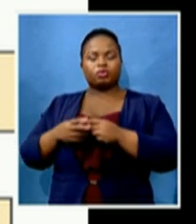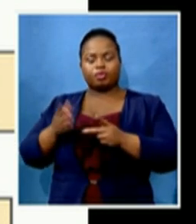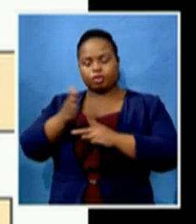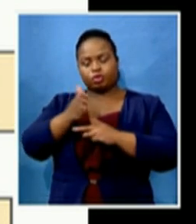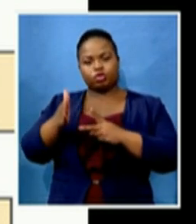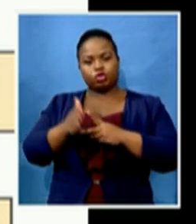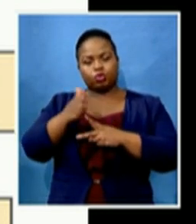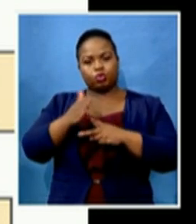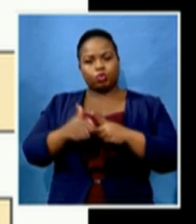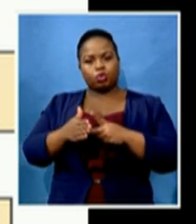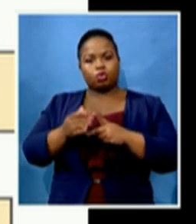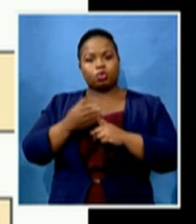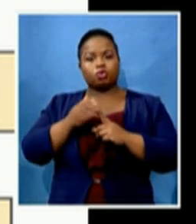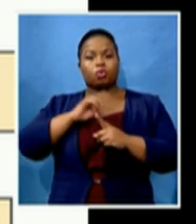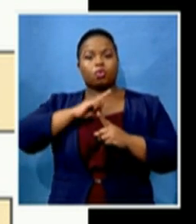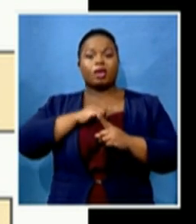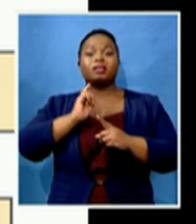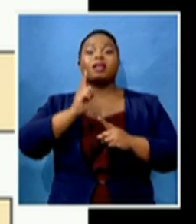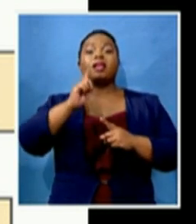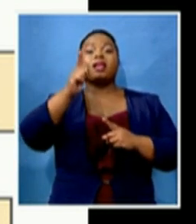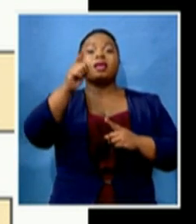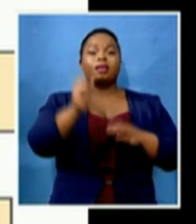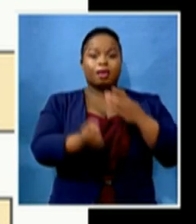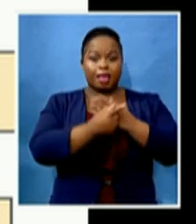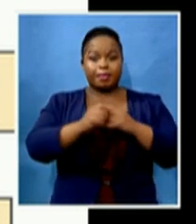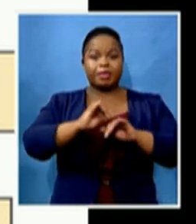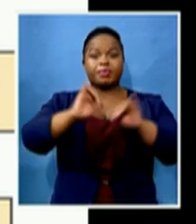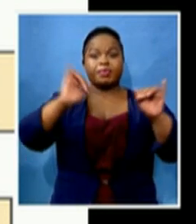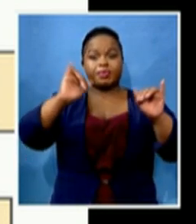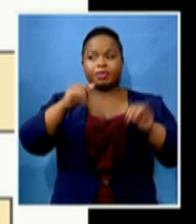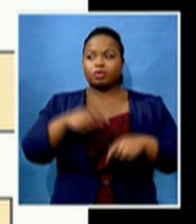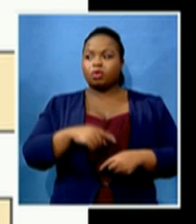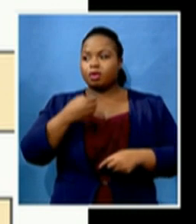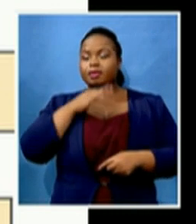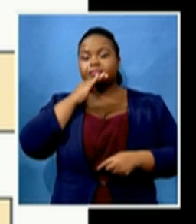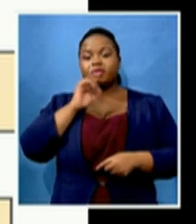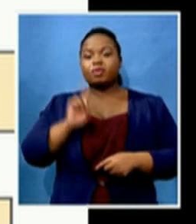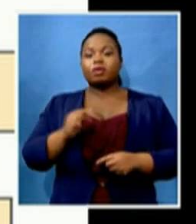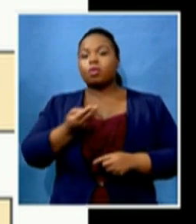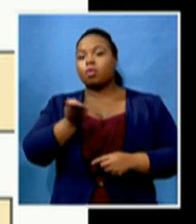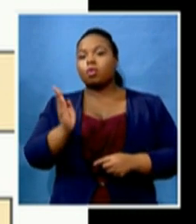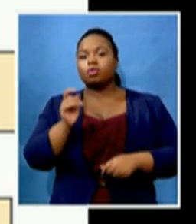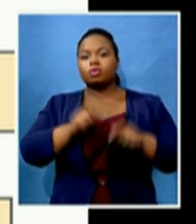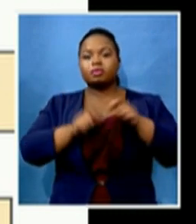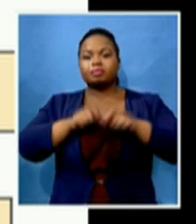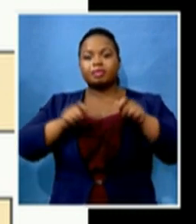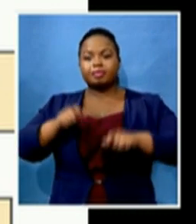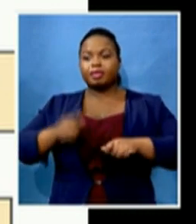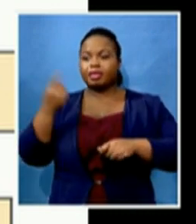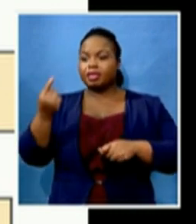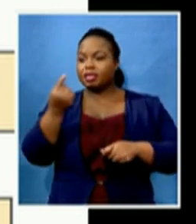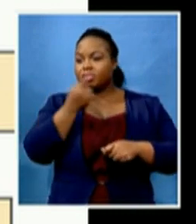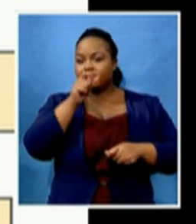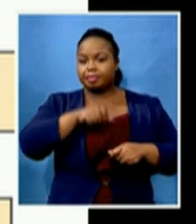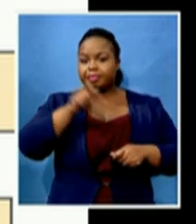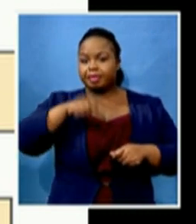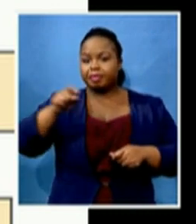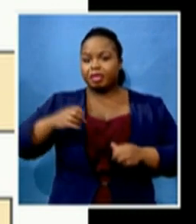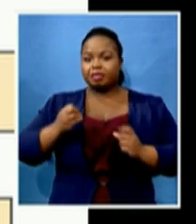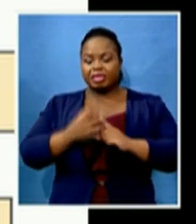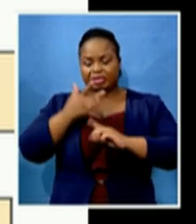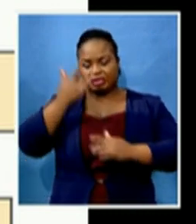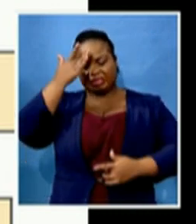all those individuals that get infected but don't feel it, they are asymptomatic but can